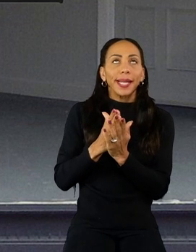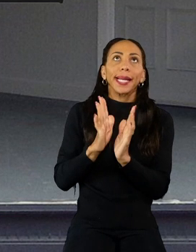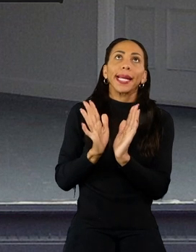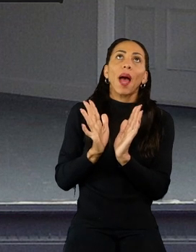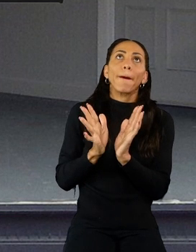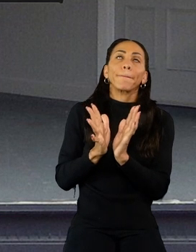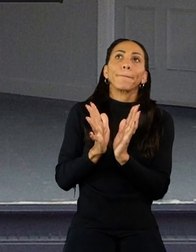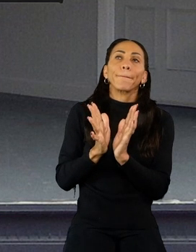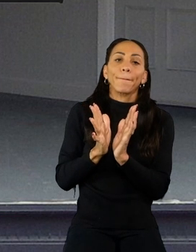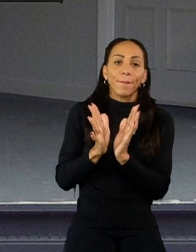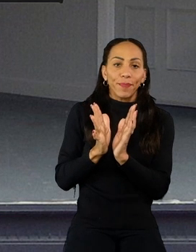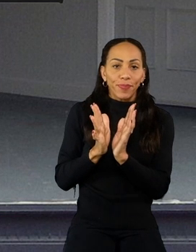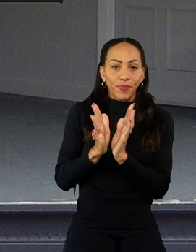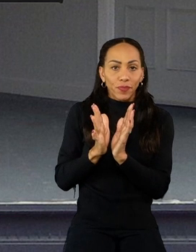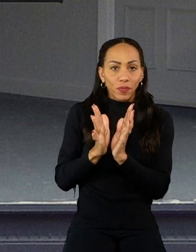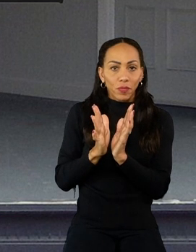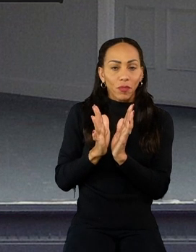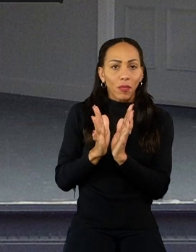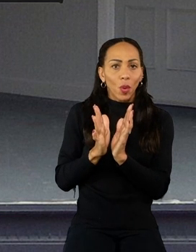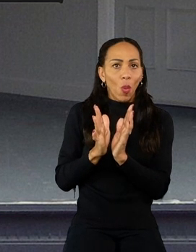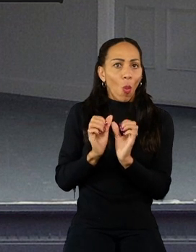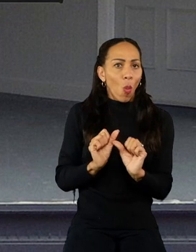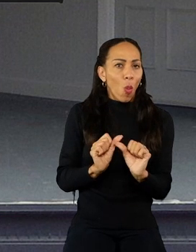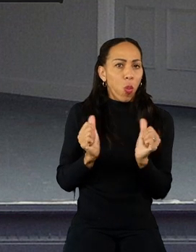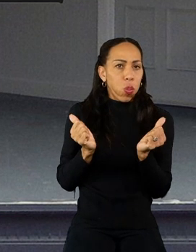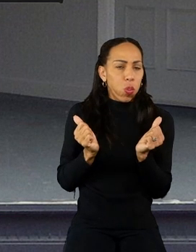Procreate, which is a really